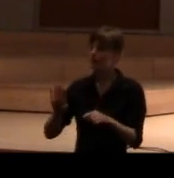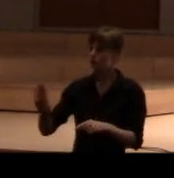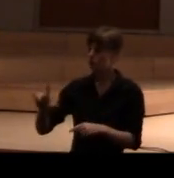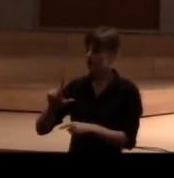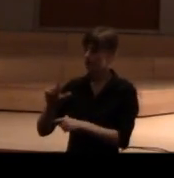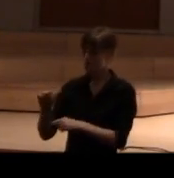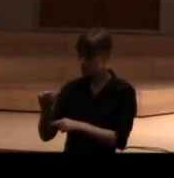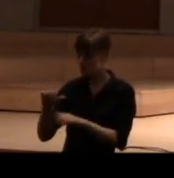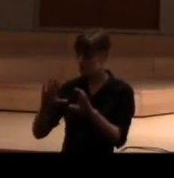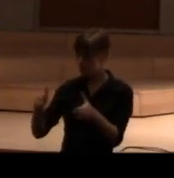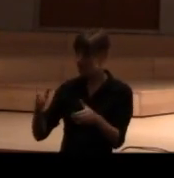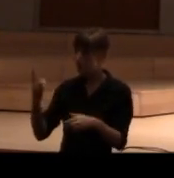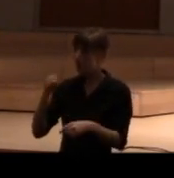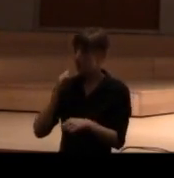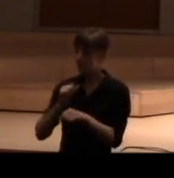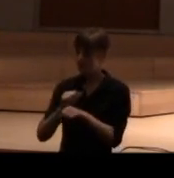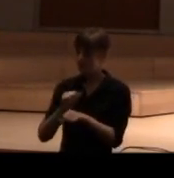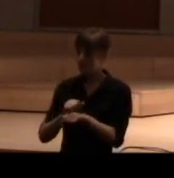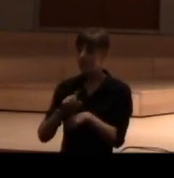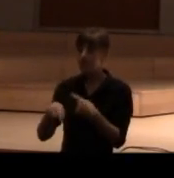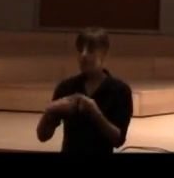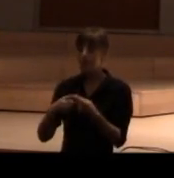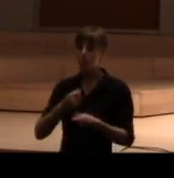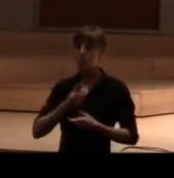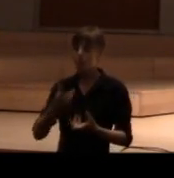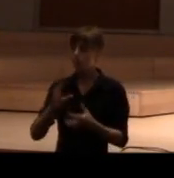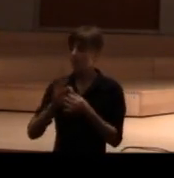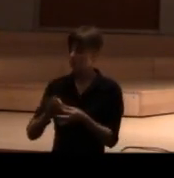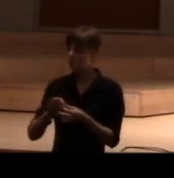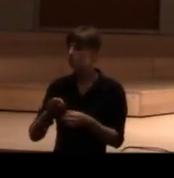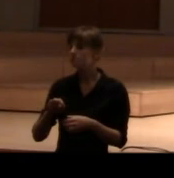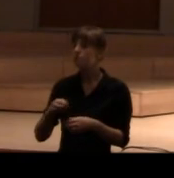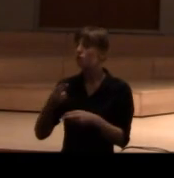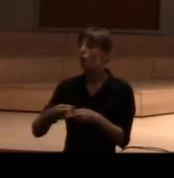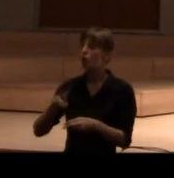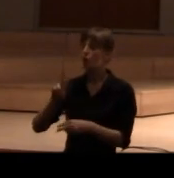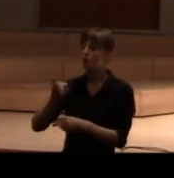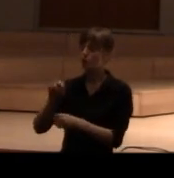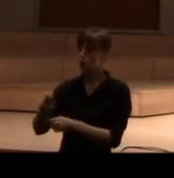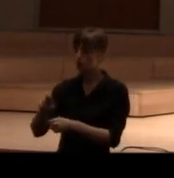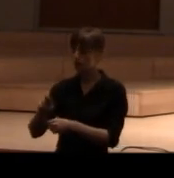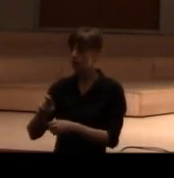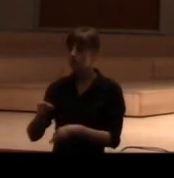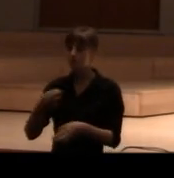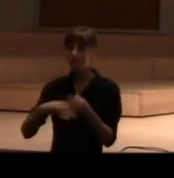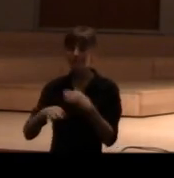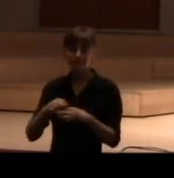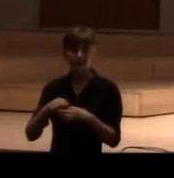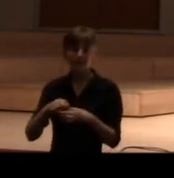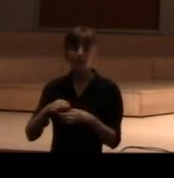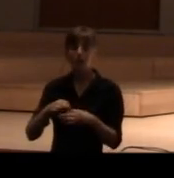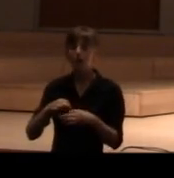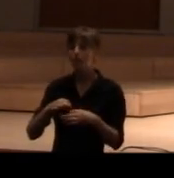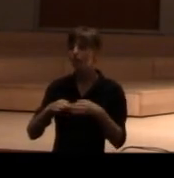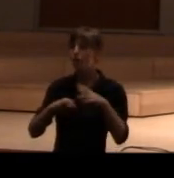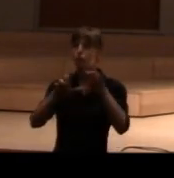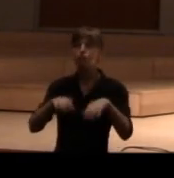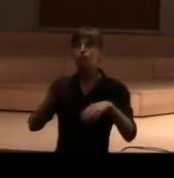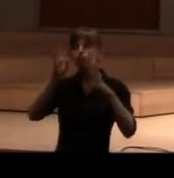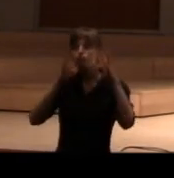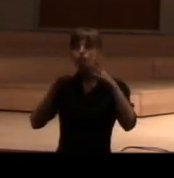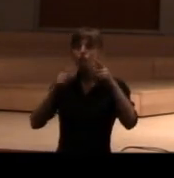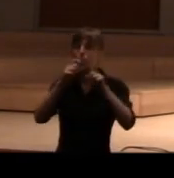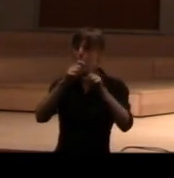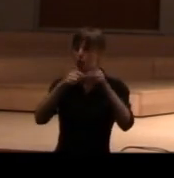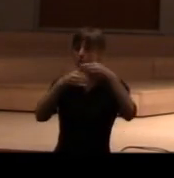had this assignment for a poem about winter. But instead of coming up with a poem about winter, or coming up with a list of words to type poem about winter, they were